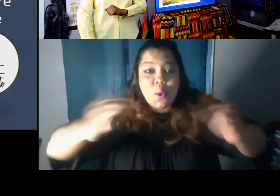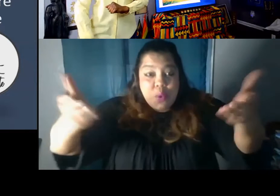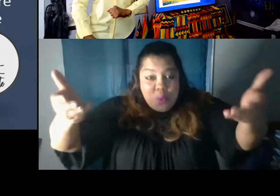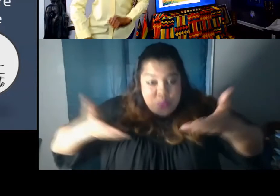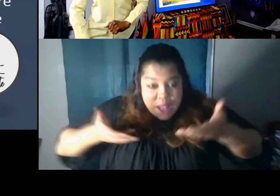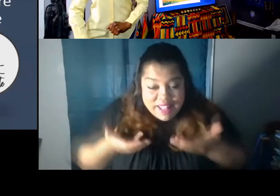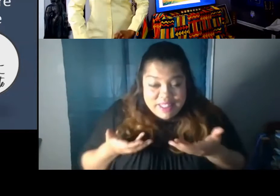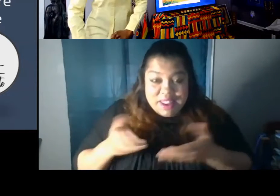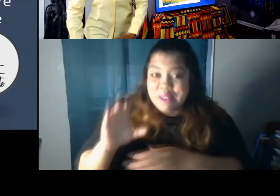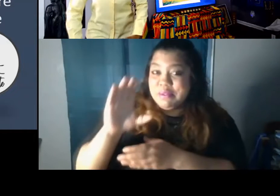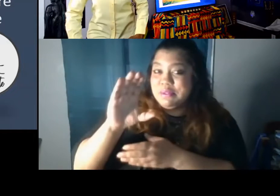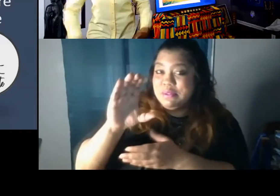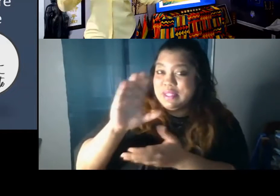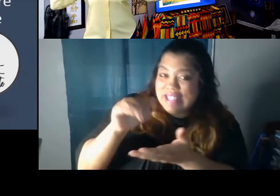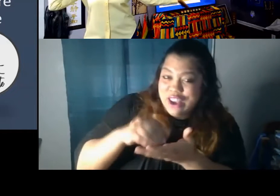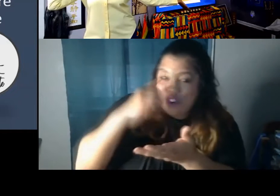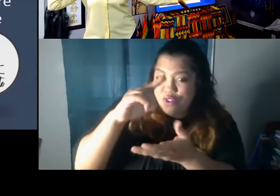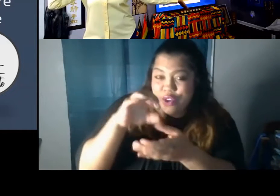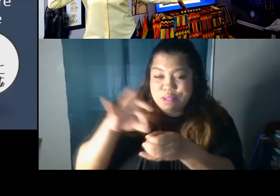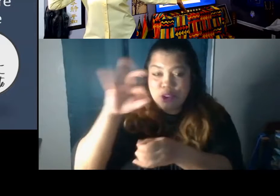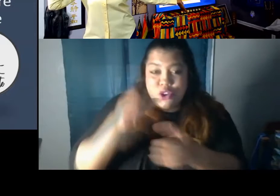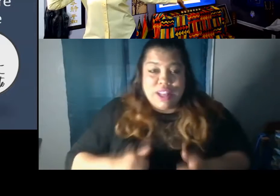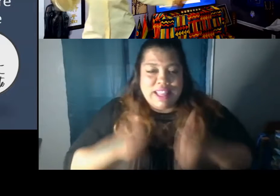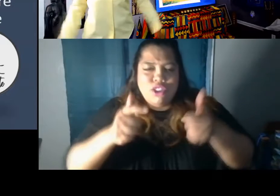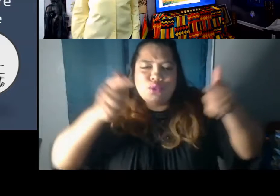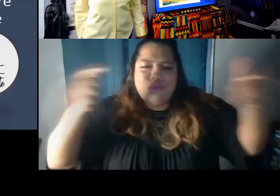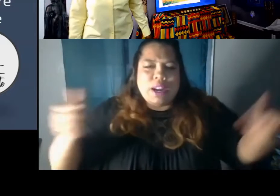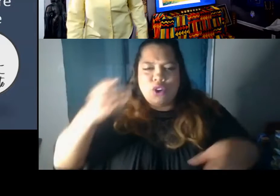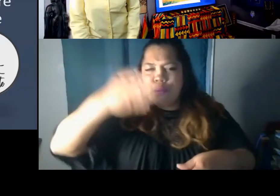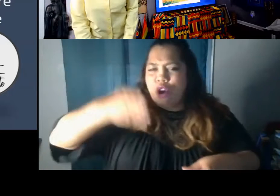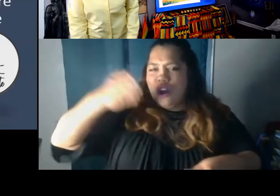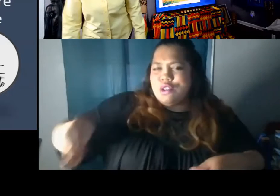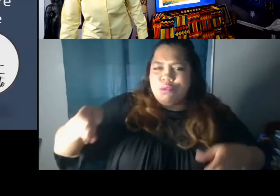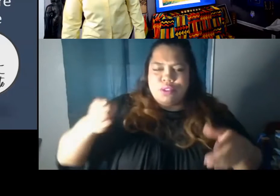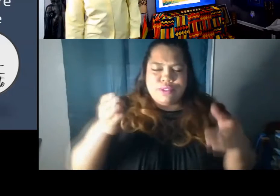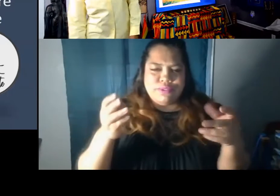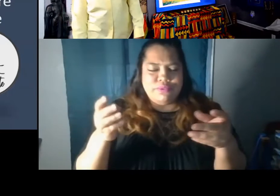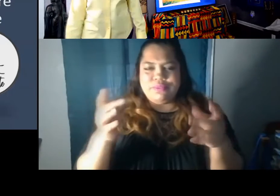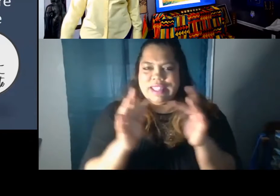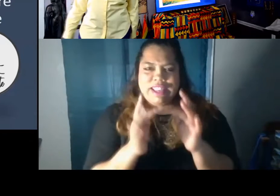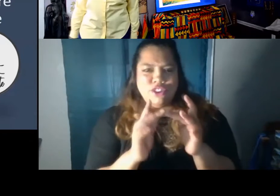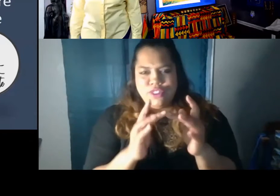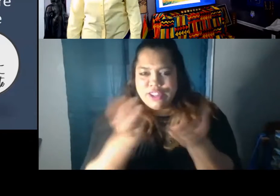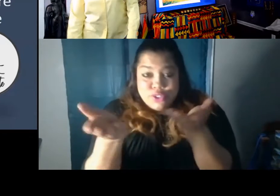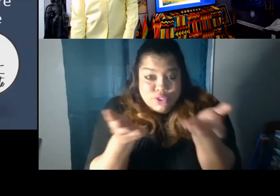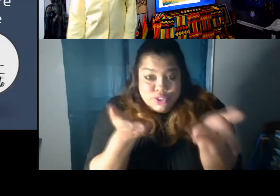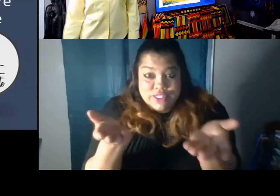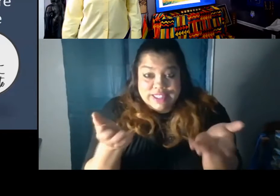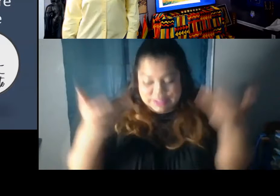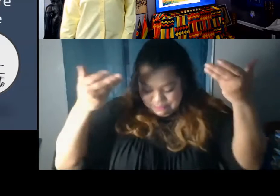virtual service. Woo! It's me, I am your host, Tracy